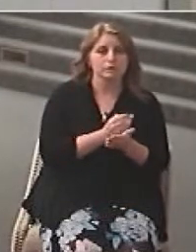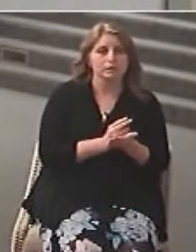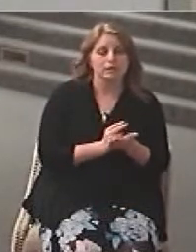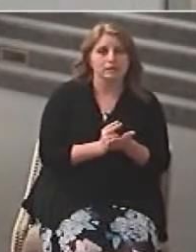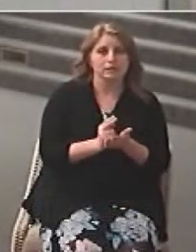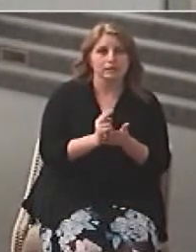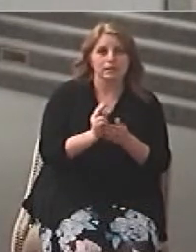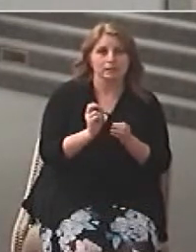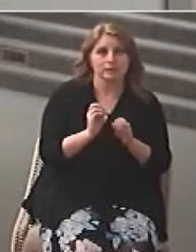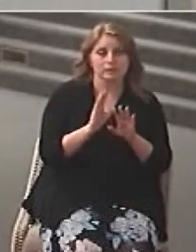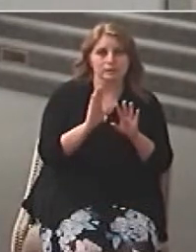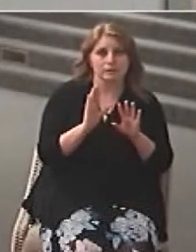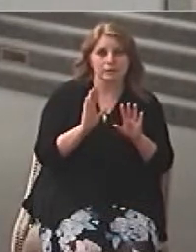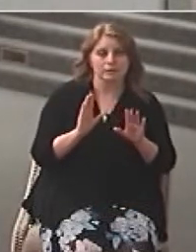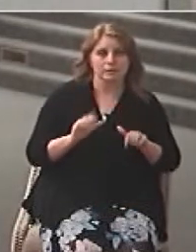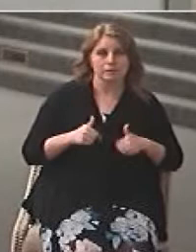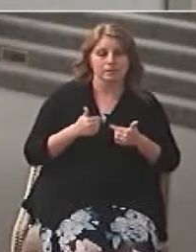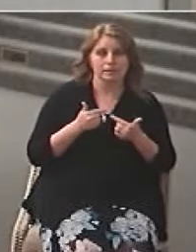truth, the life.